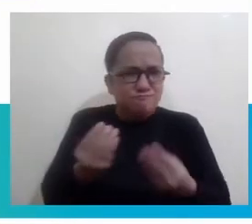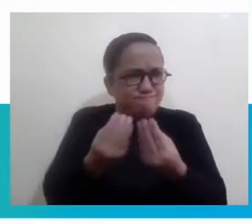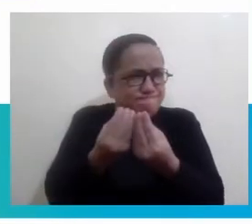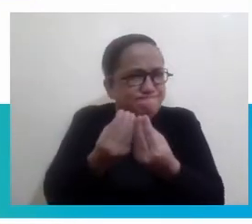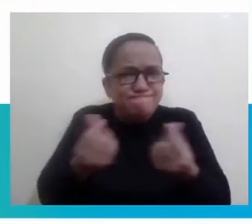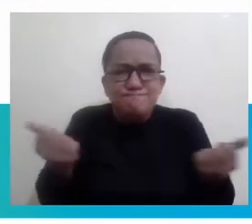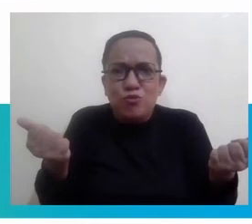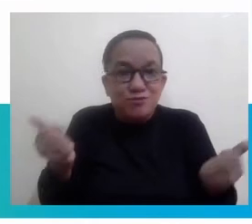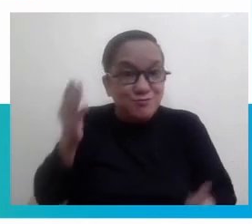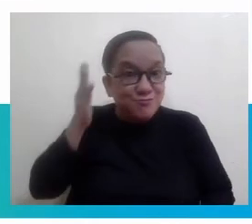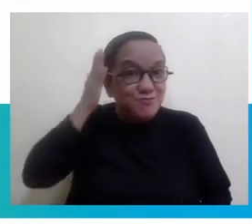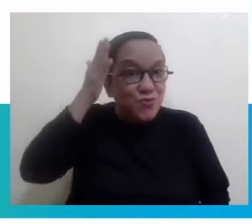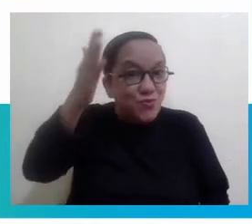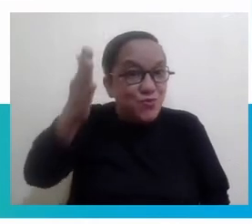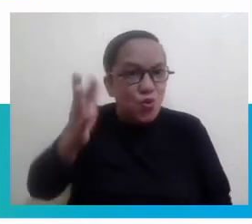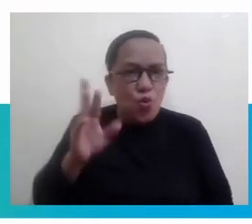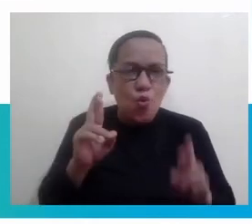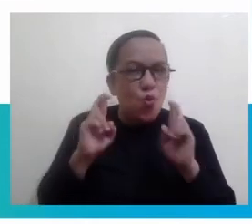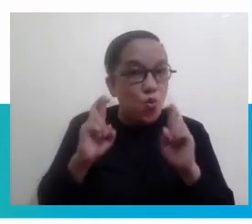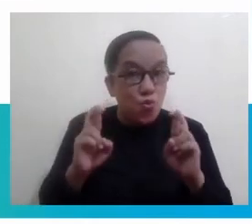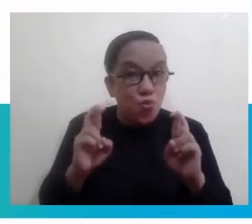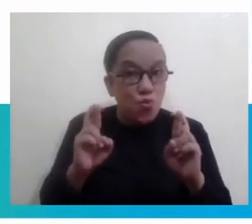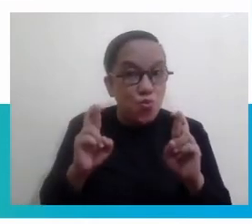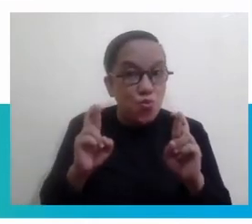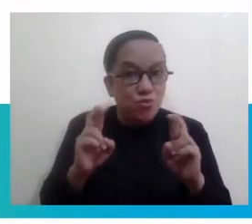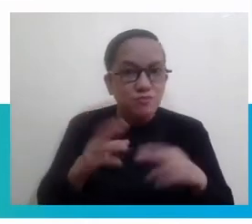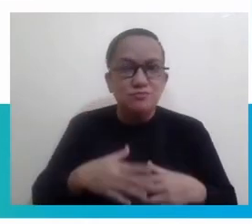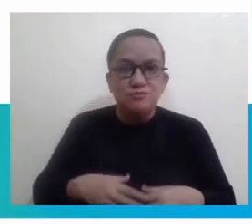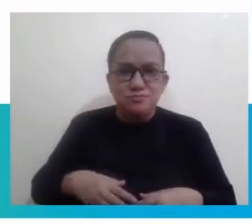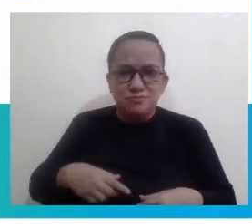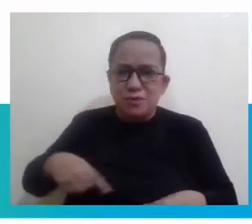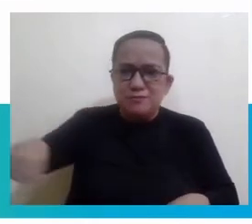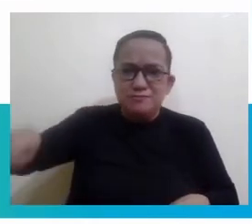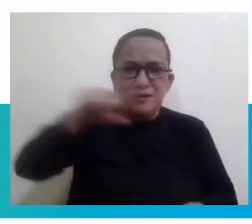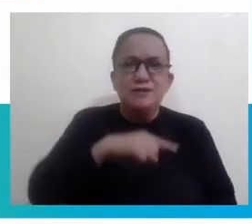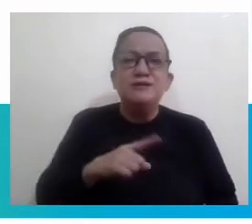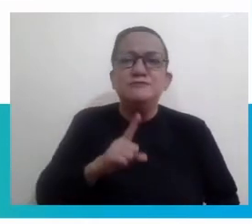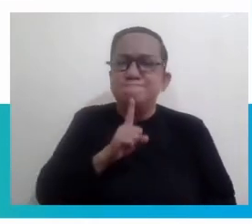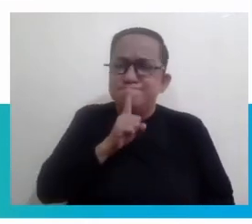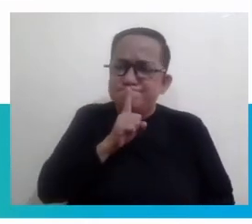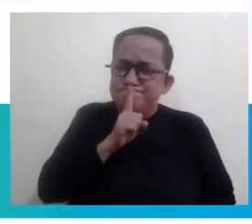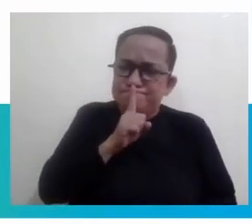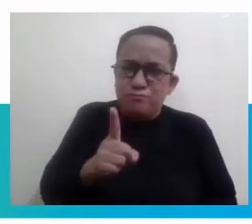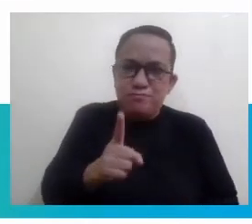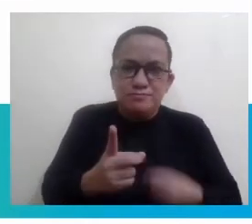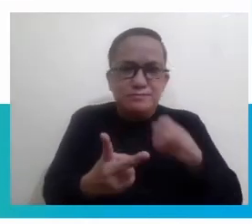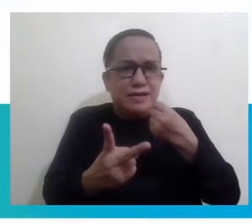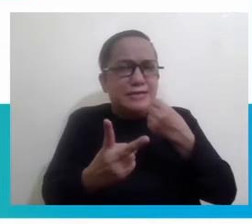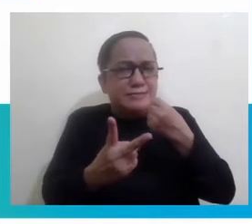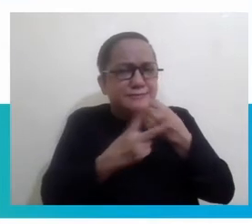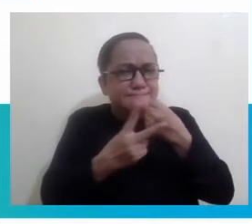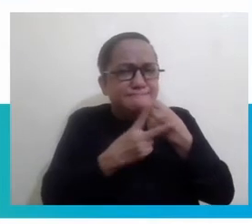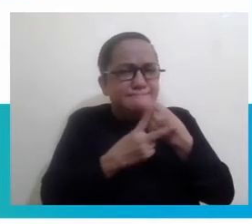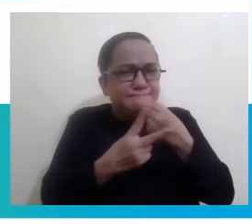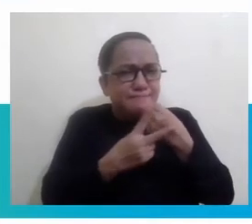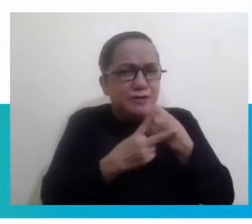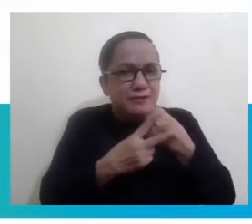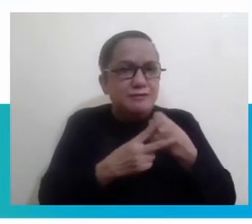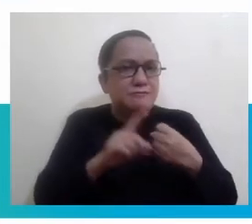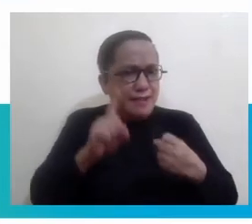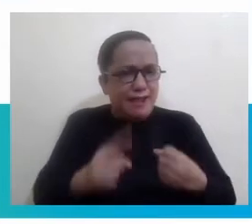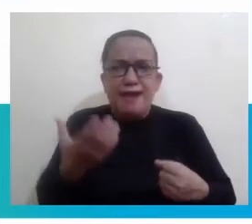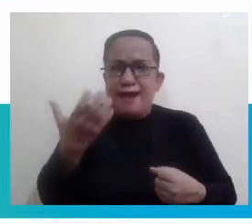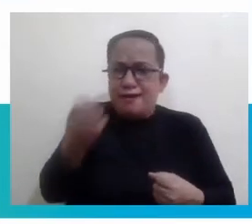to ensure that resilience of the food systems is paramount, while at the same time being able